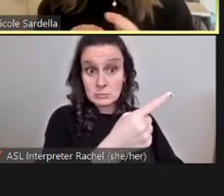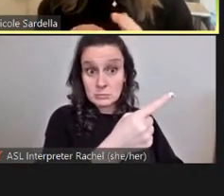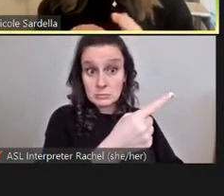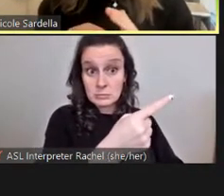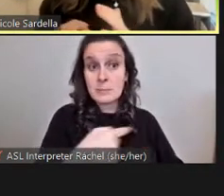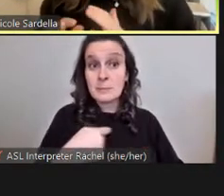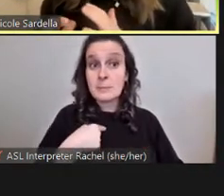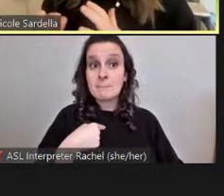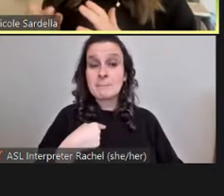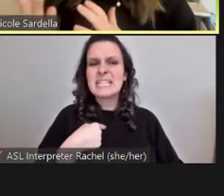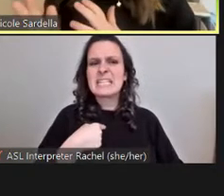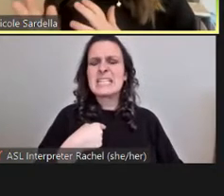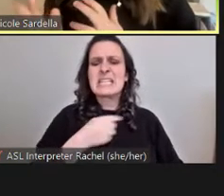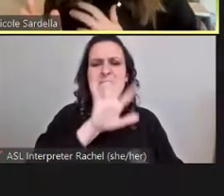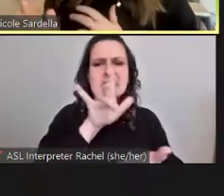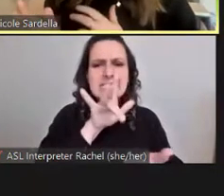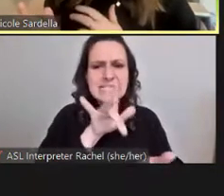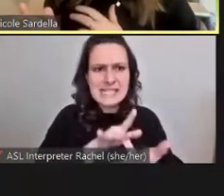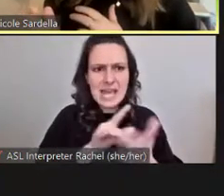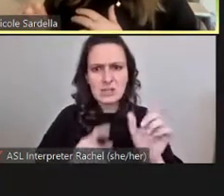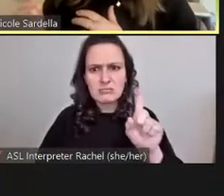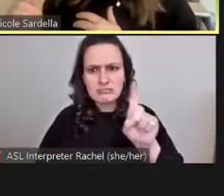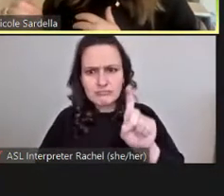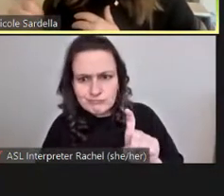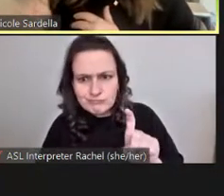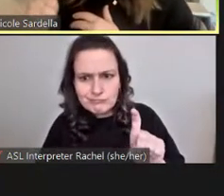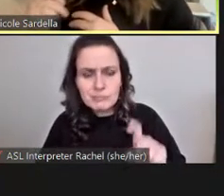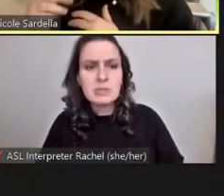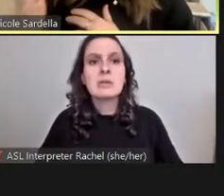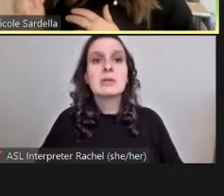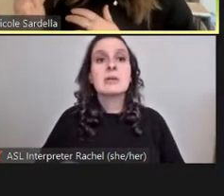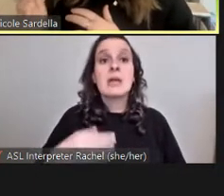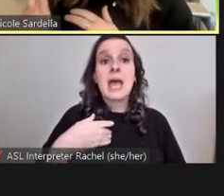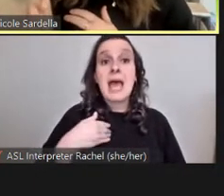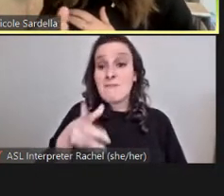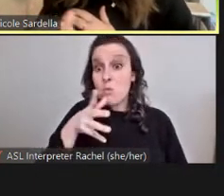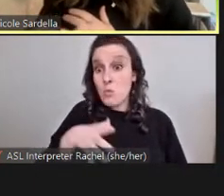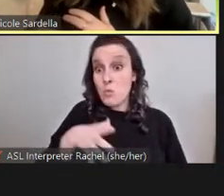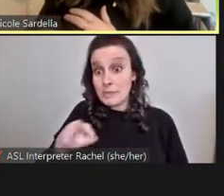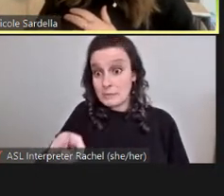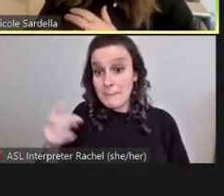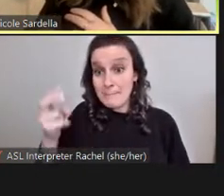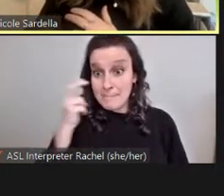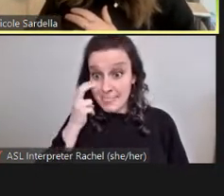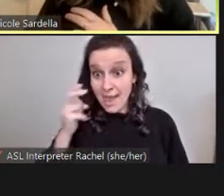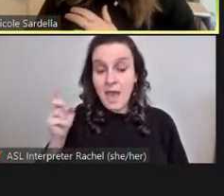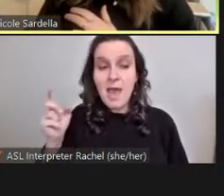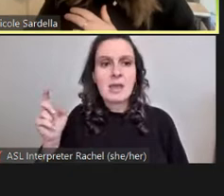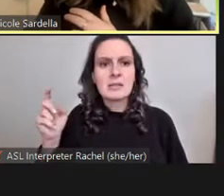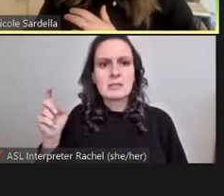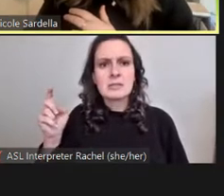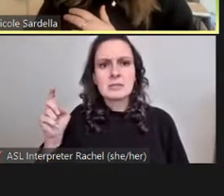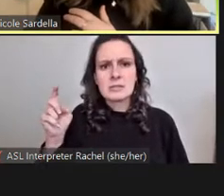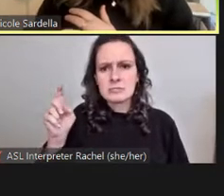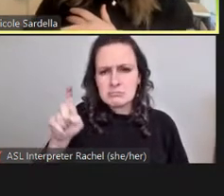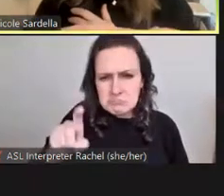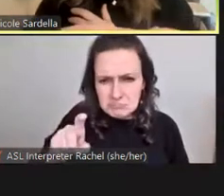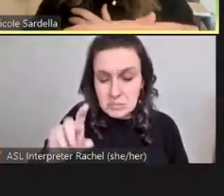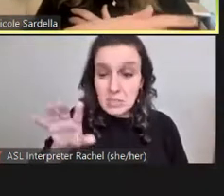I'm near the center of the image, and there is a woman who is blind reaching toward,